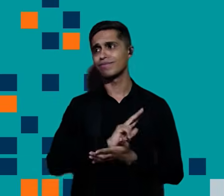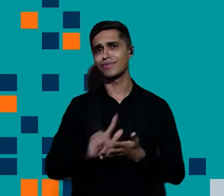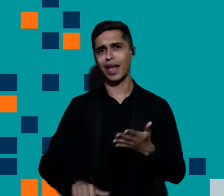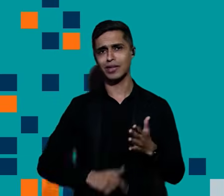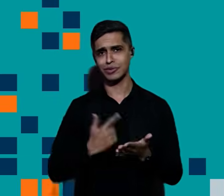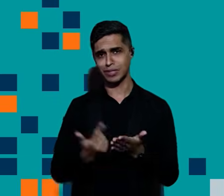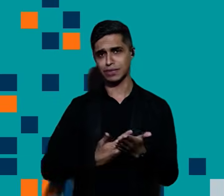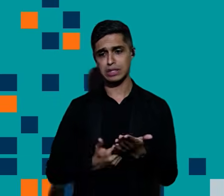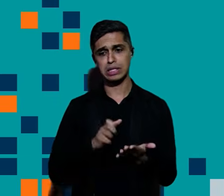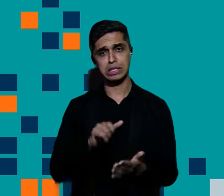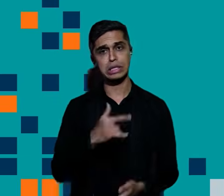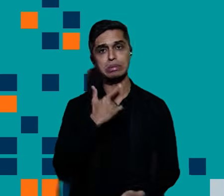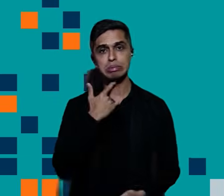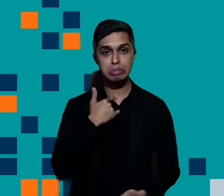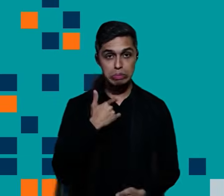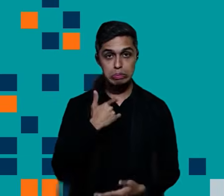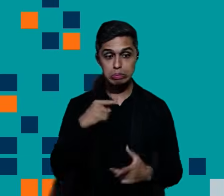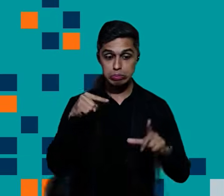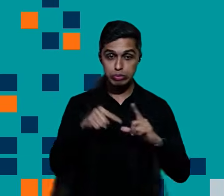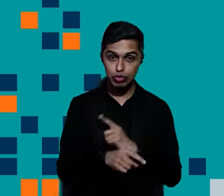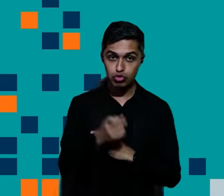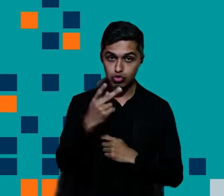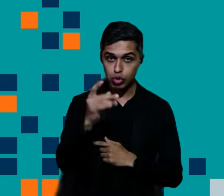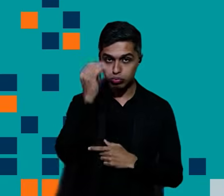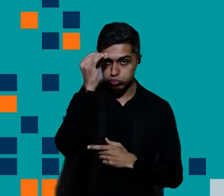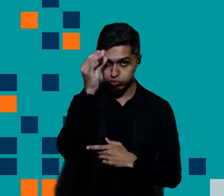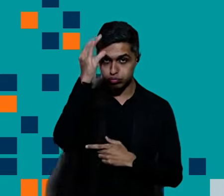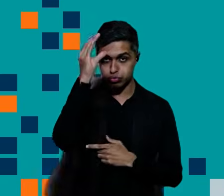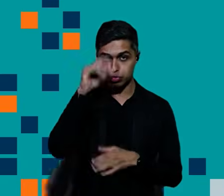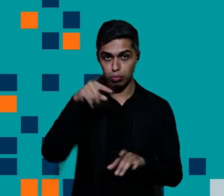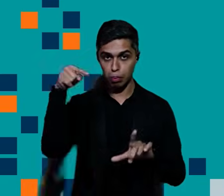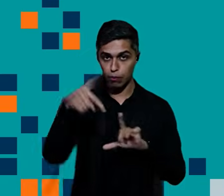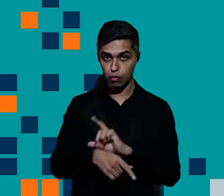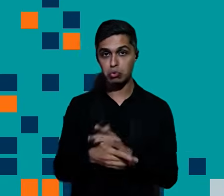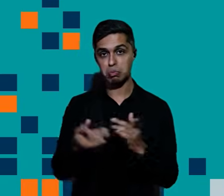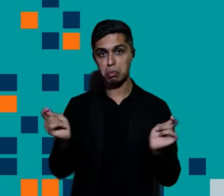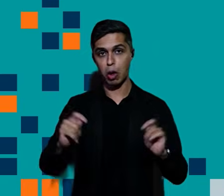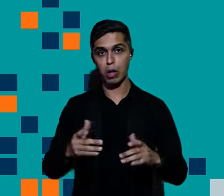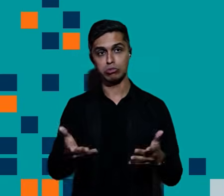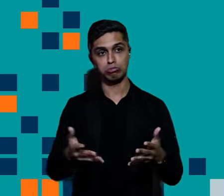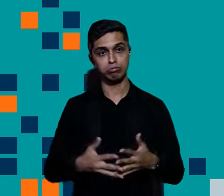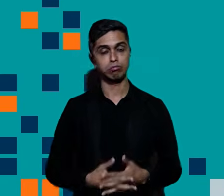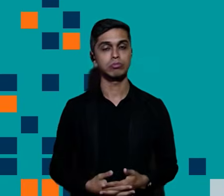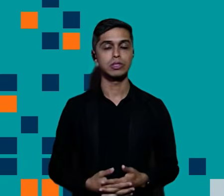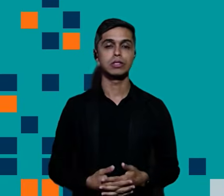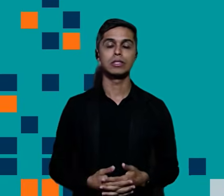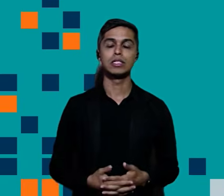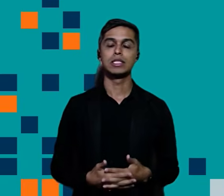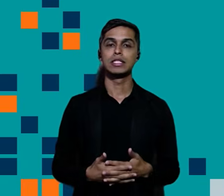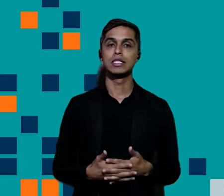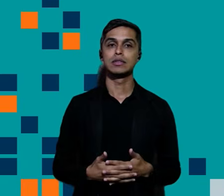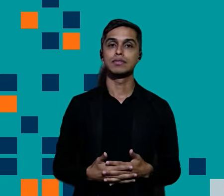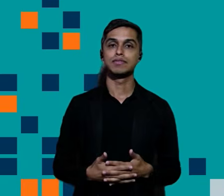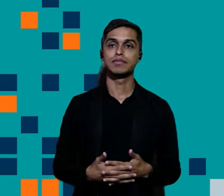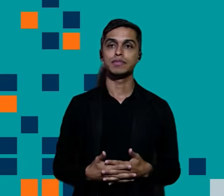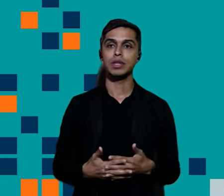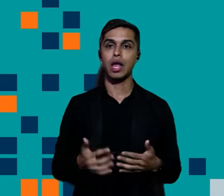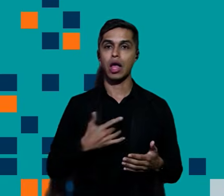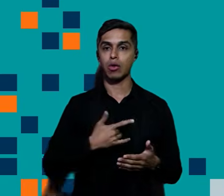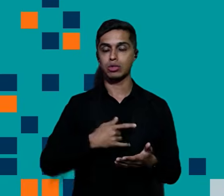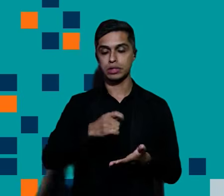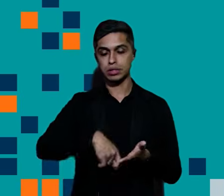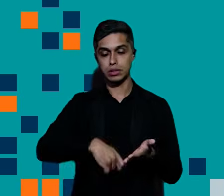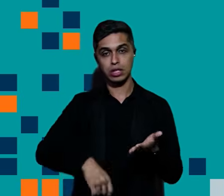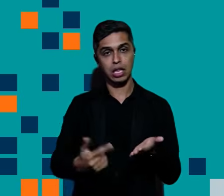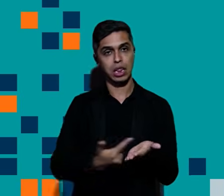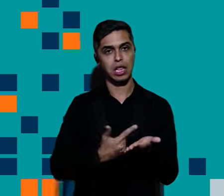knowledge further. The reviews globally have been strong out of the UK, Sweden,